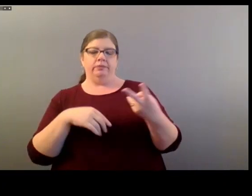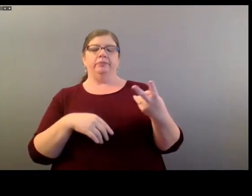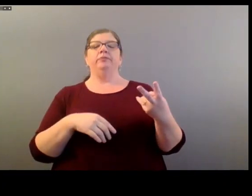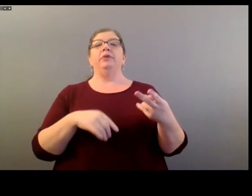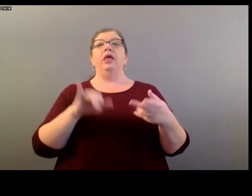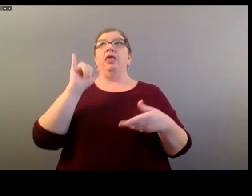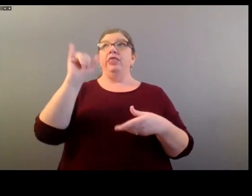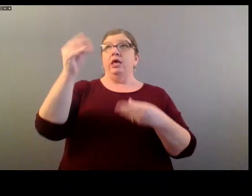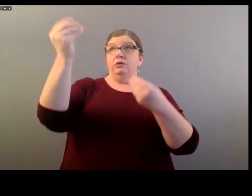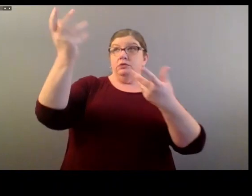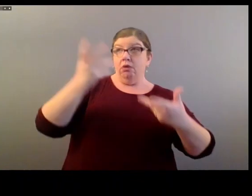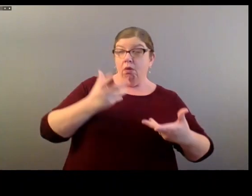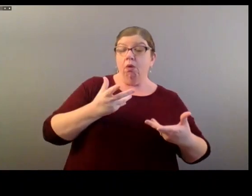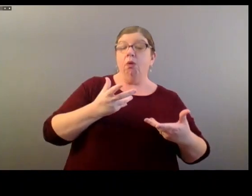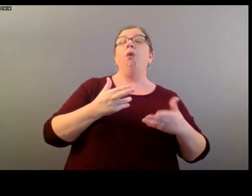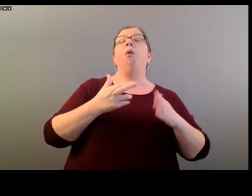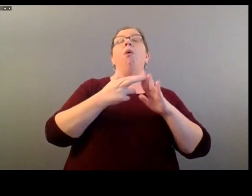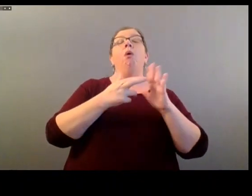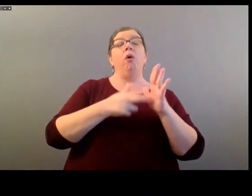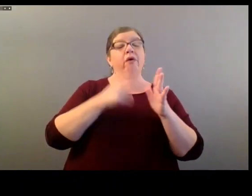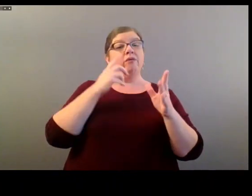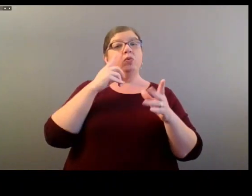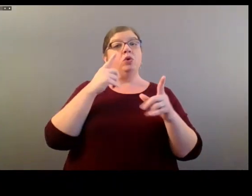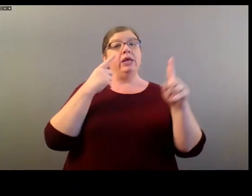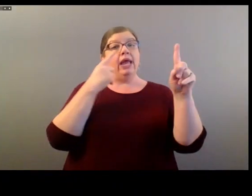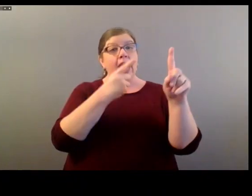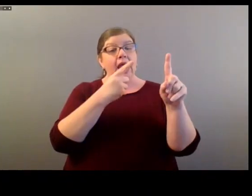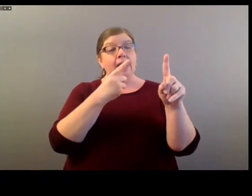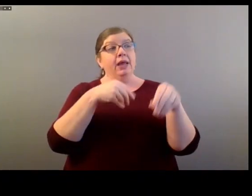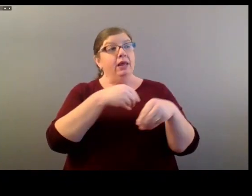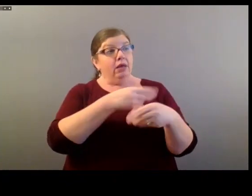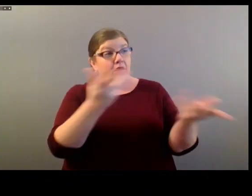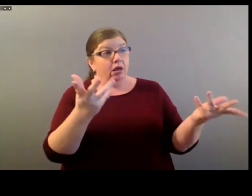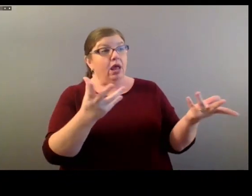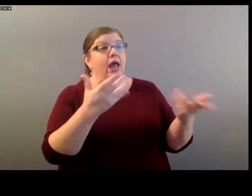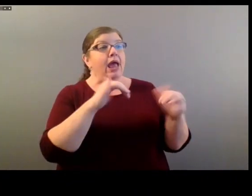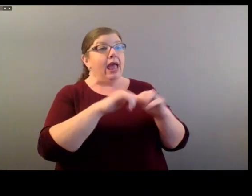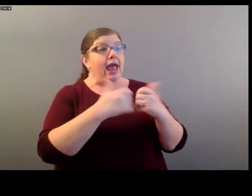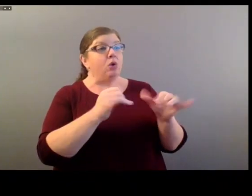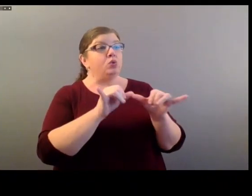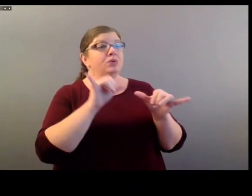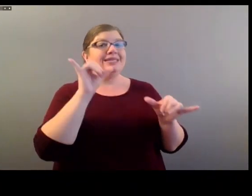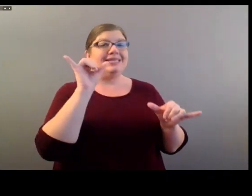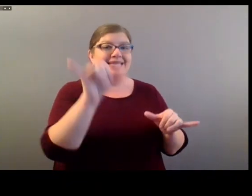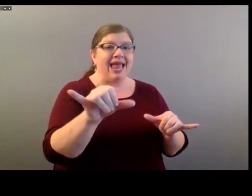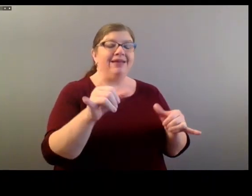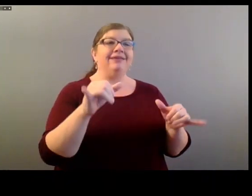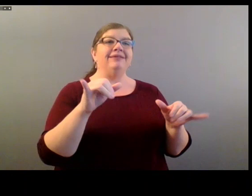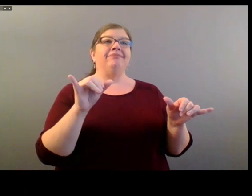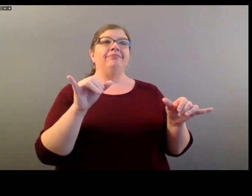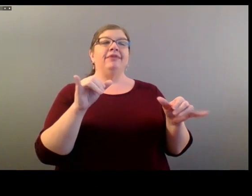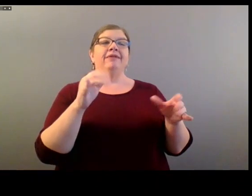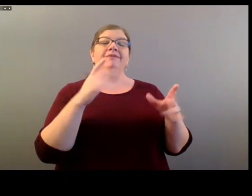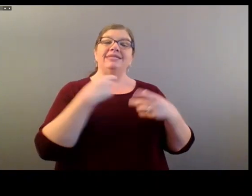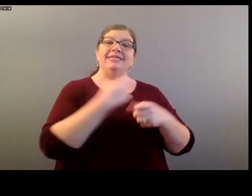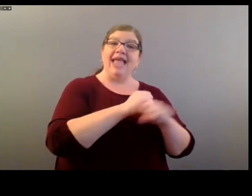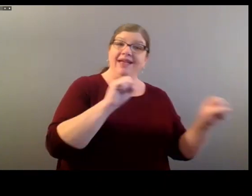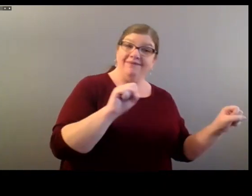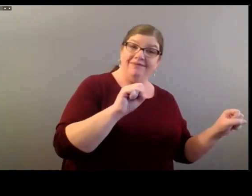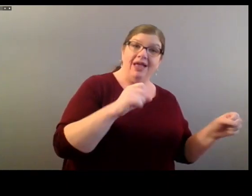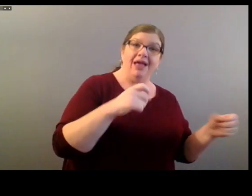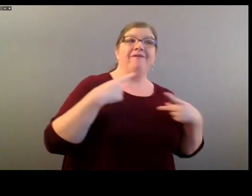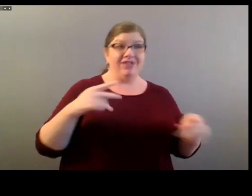aimed at giving communities guidelines on how to safely remain physically active while understanding